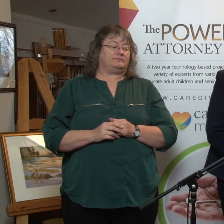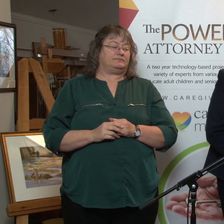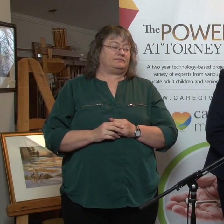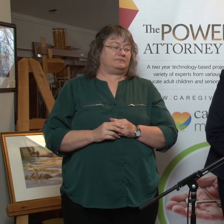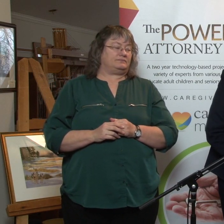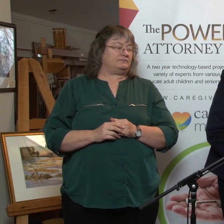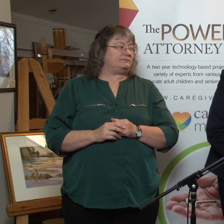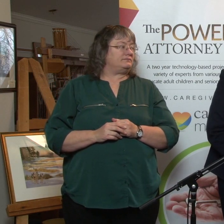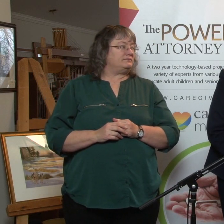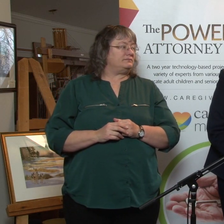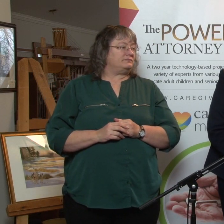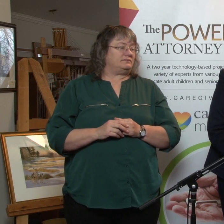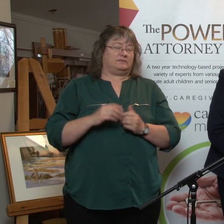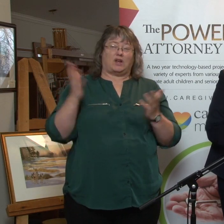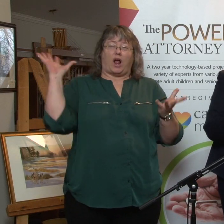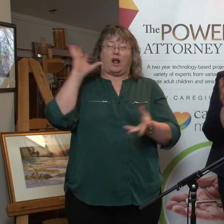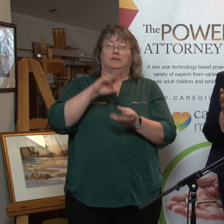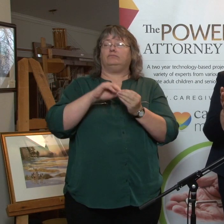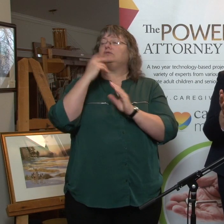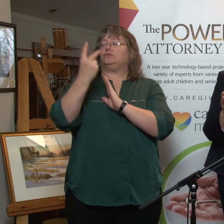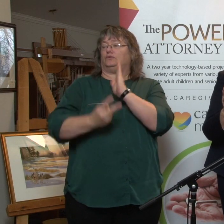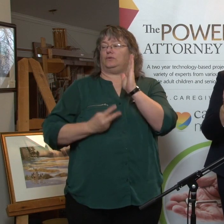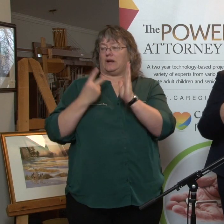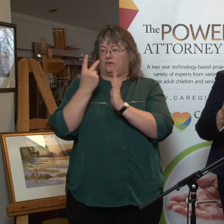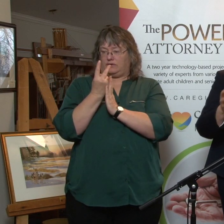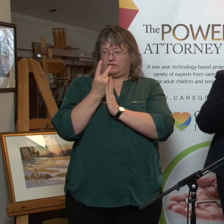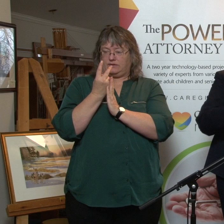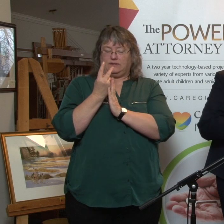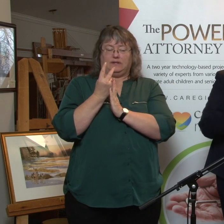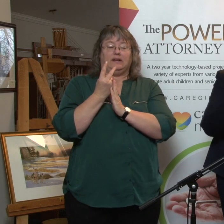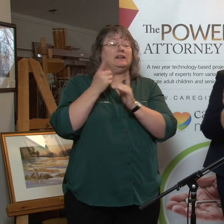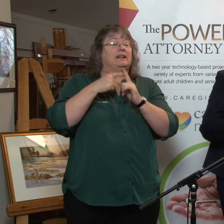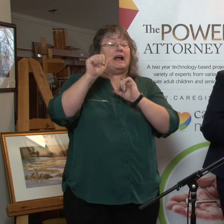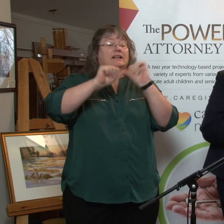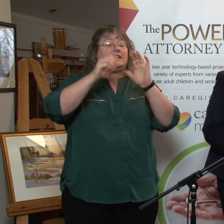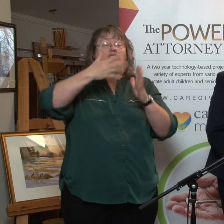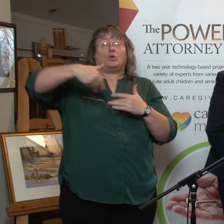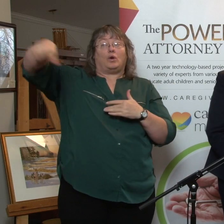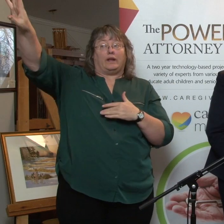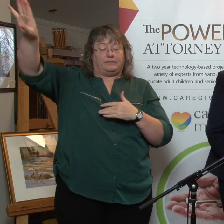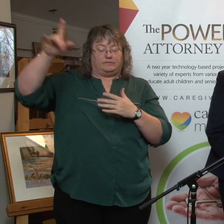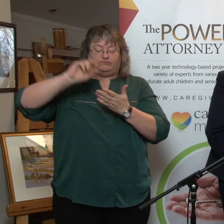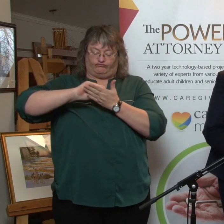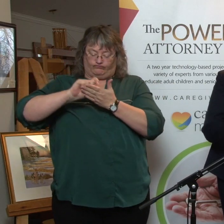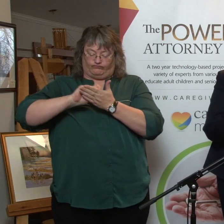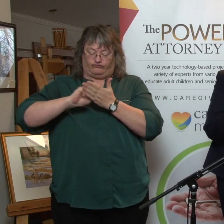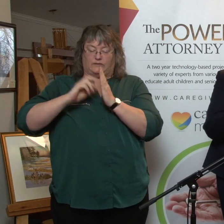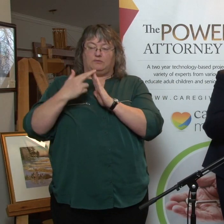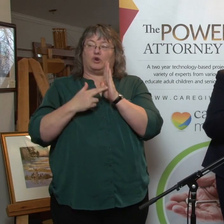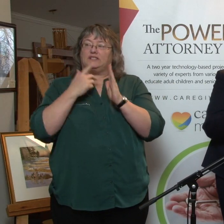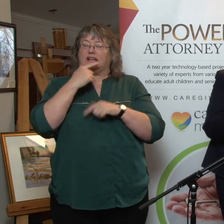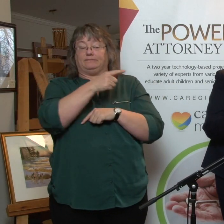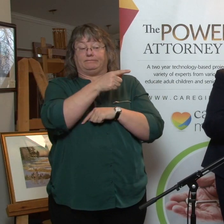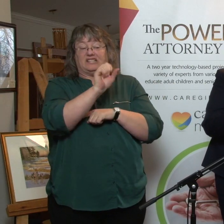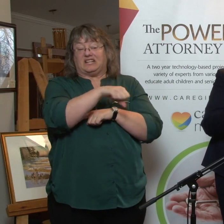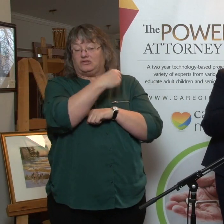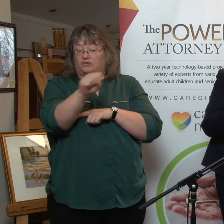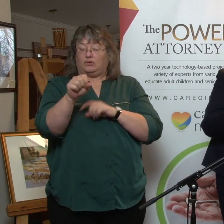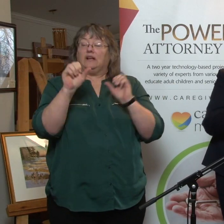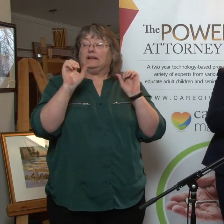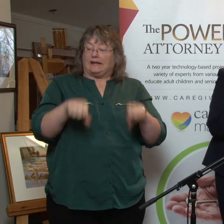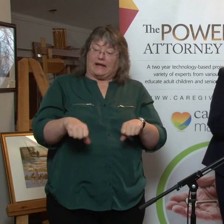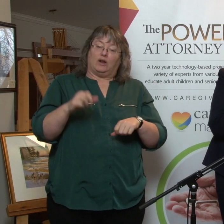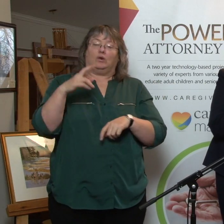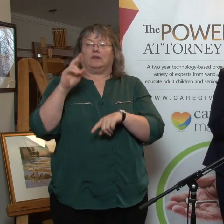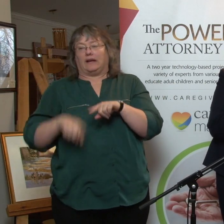takes about 2 hours, and then what happens is he goes away, makes his report, and says, yes, he's incapable, because he doesn't understand